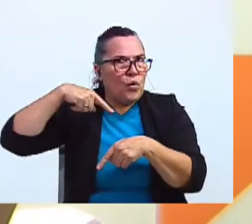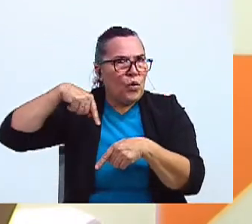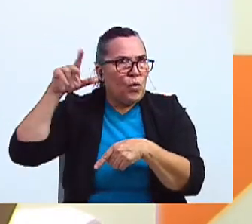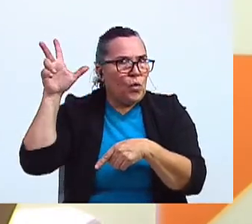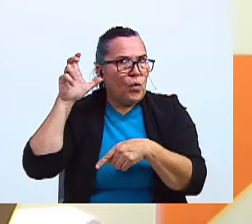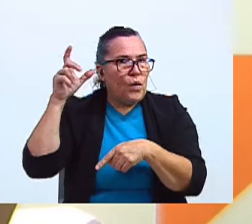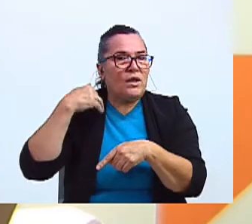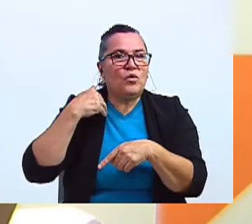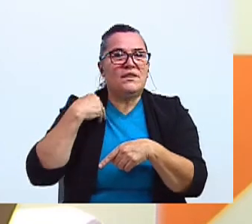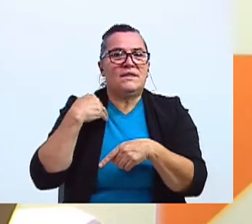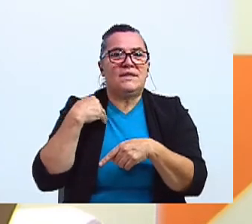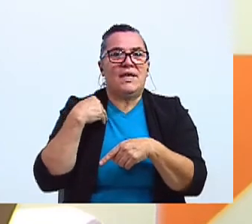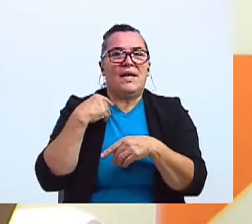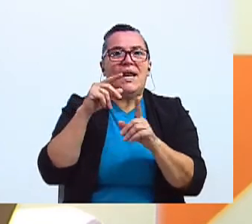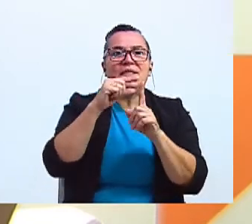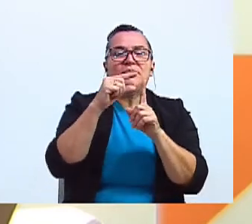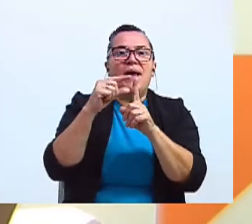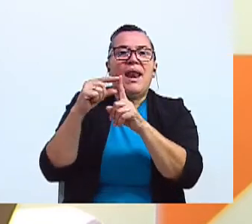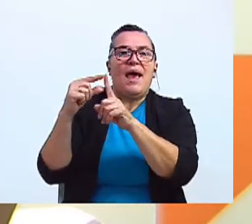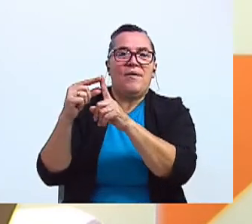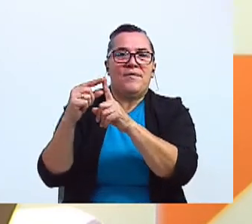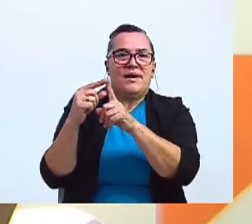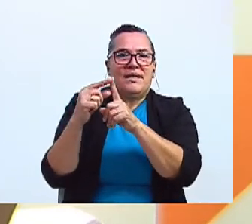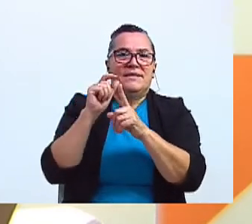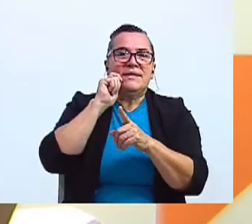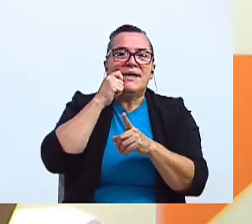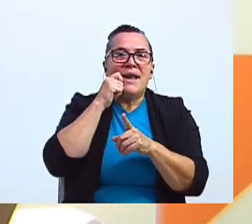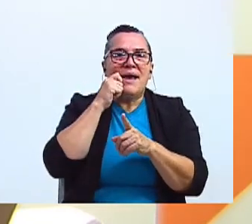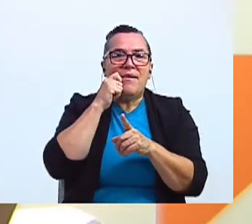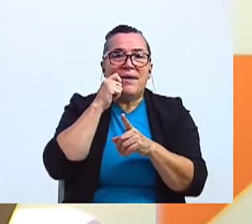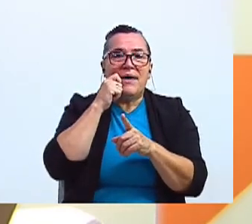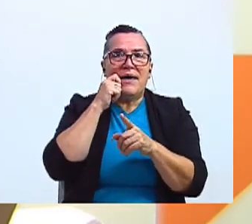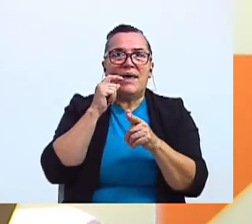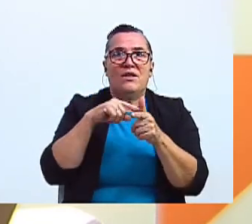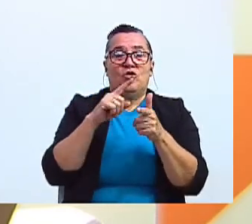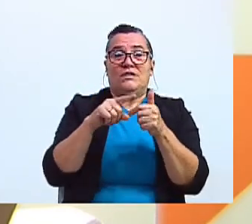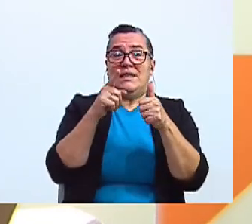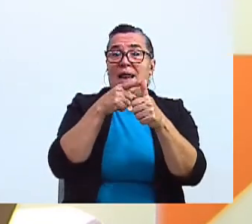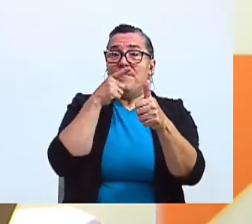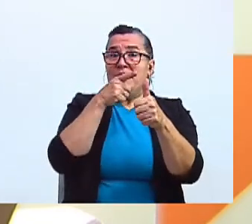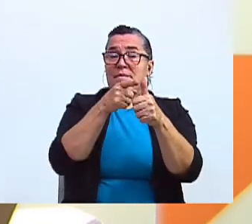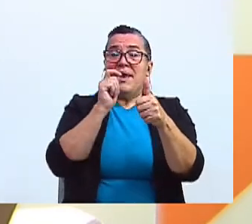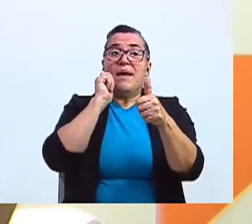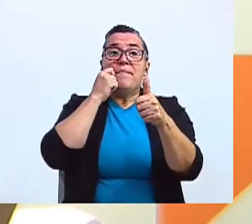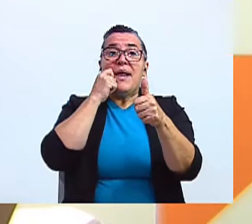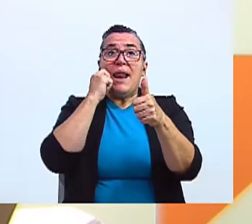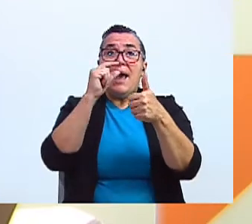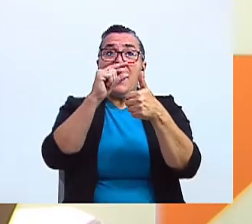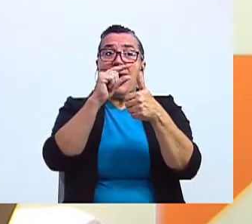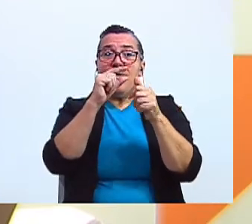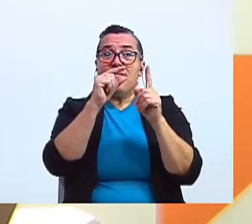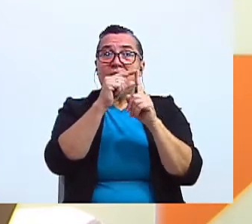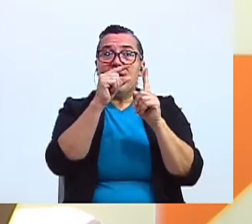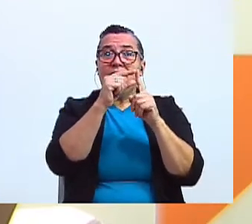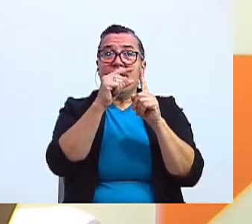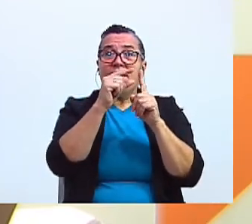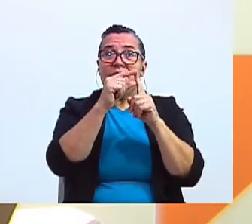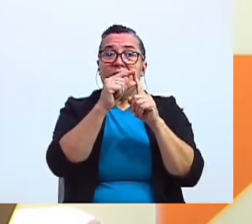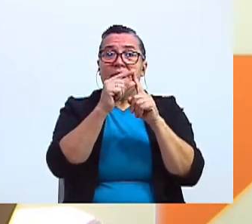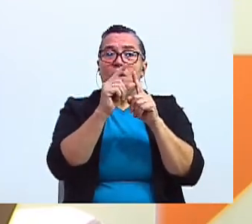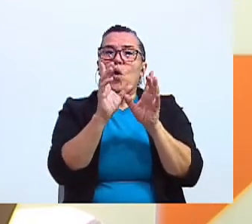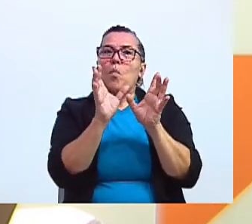have the keywords. Okay, so the first one is fit